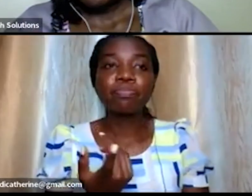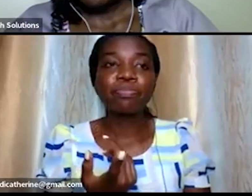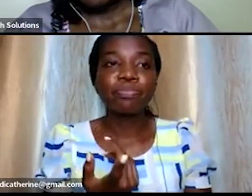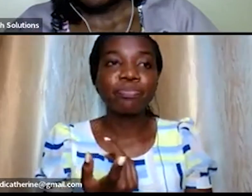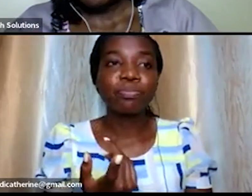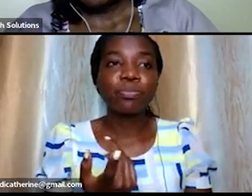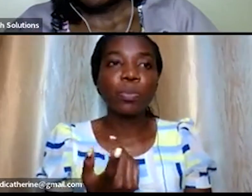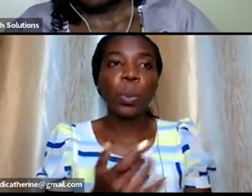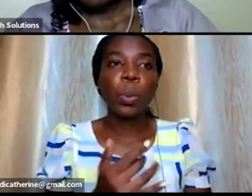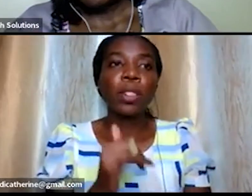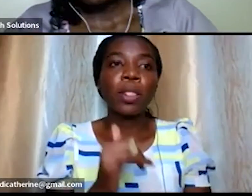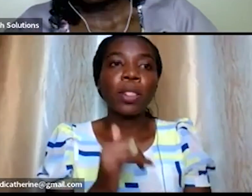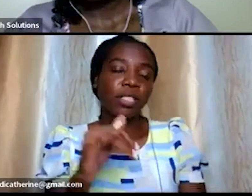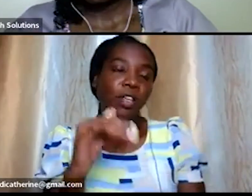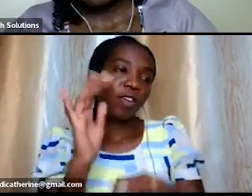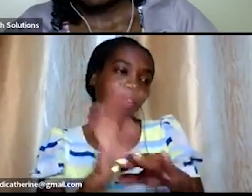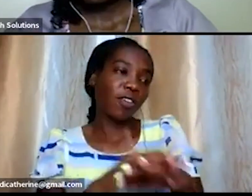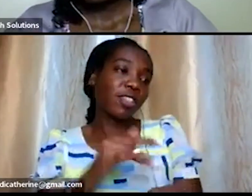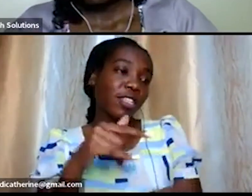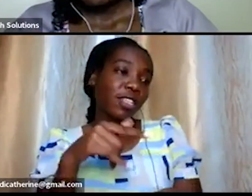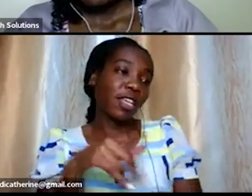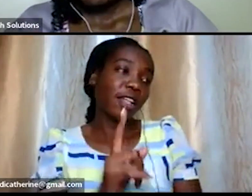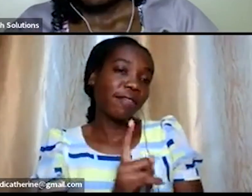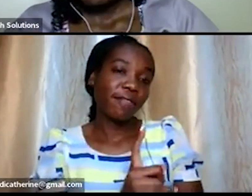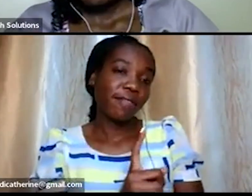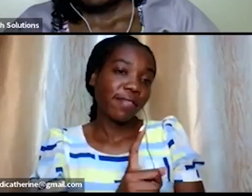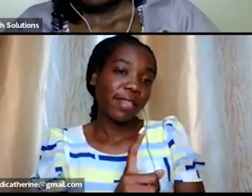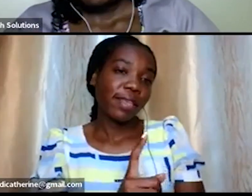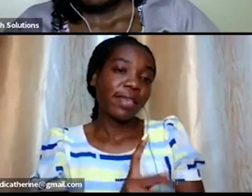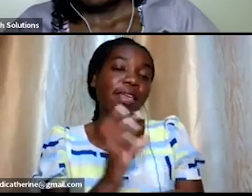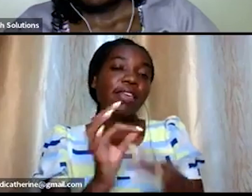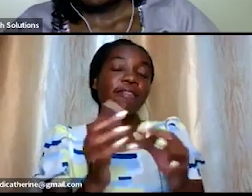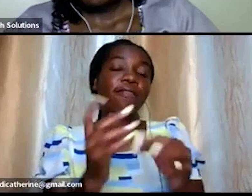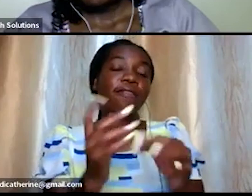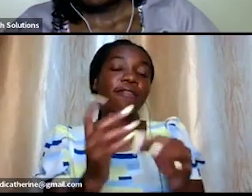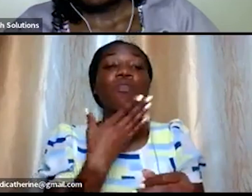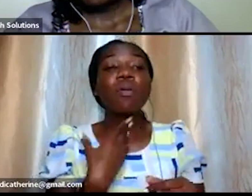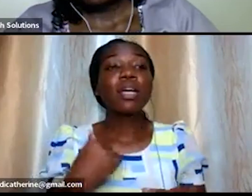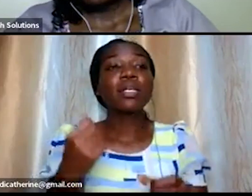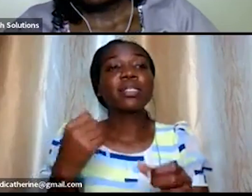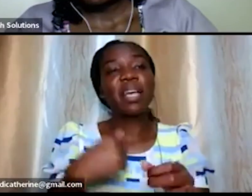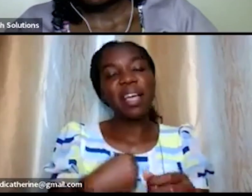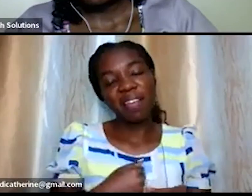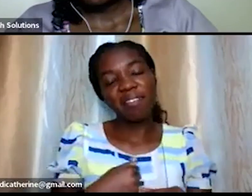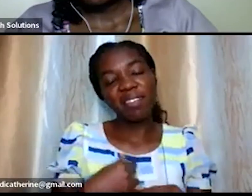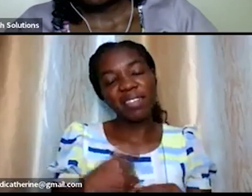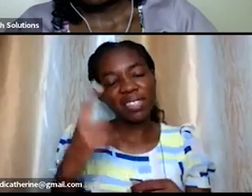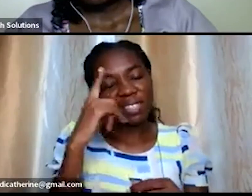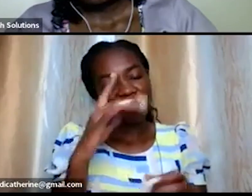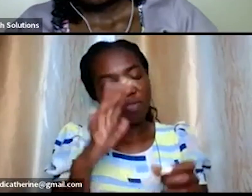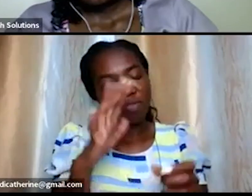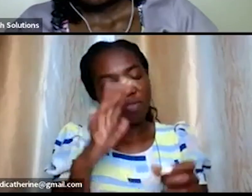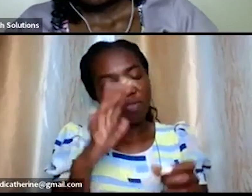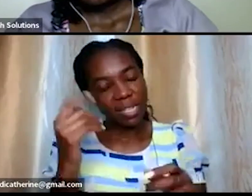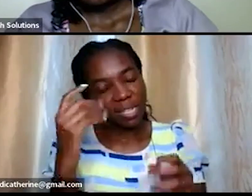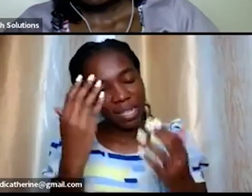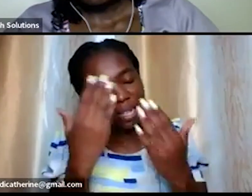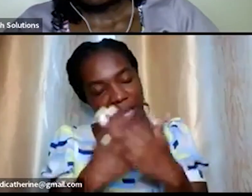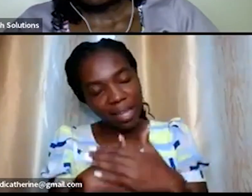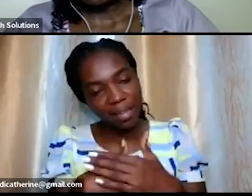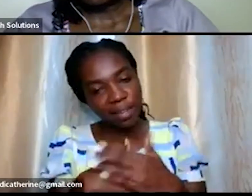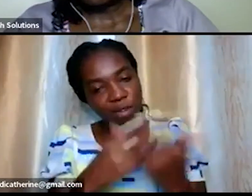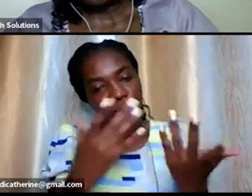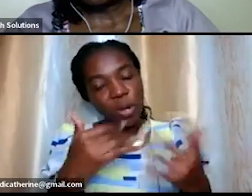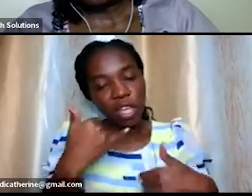now it's upon yourself. It's either if you want to have a sleepless night for your career growth, or you can